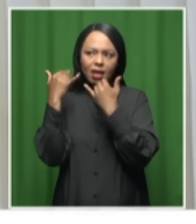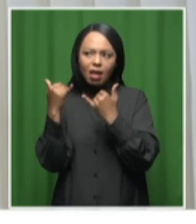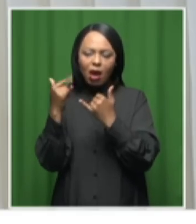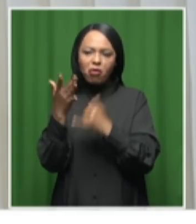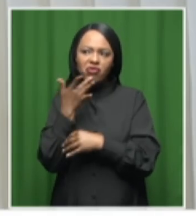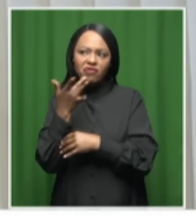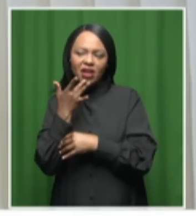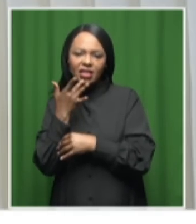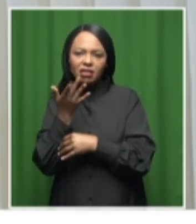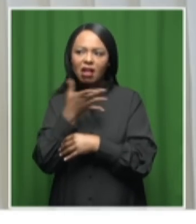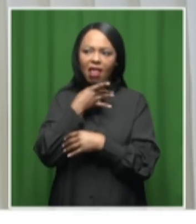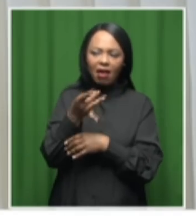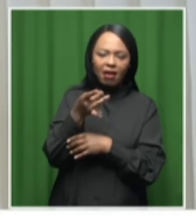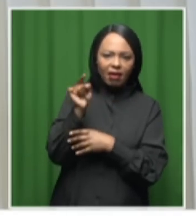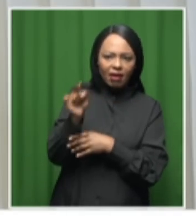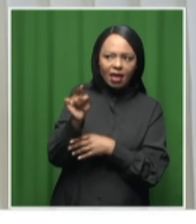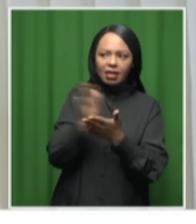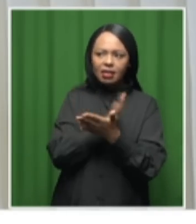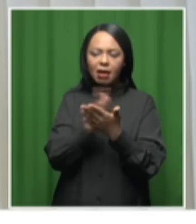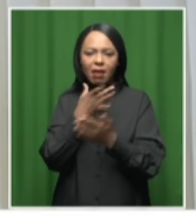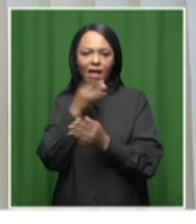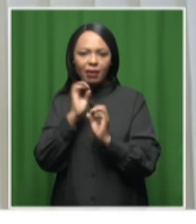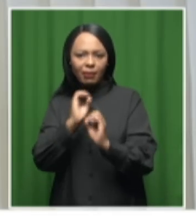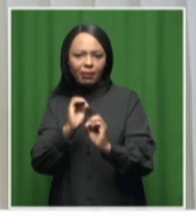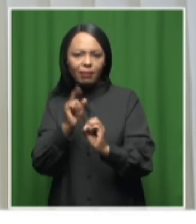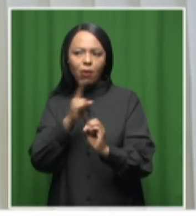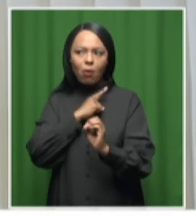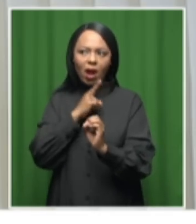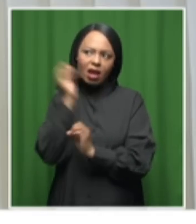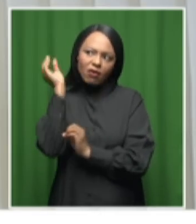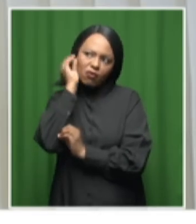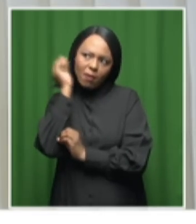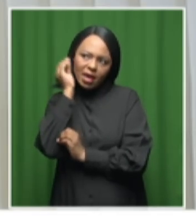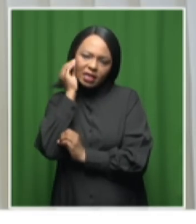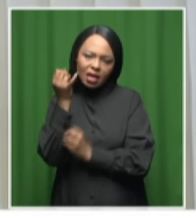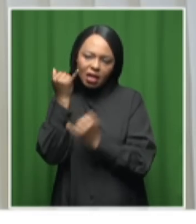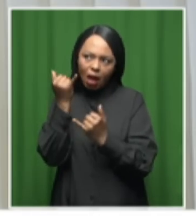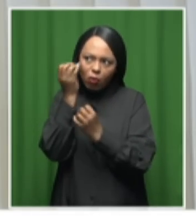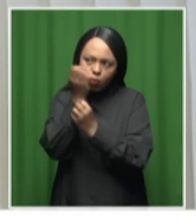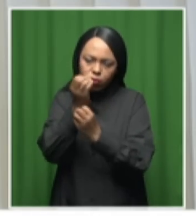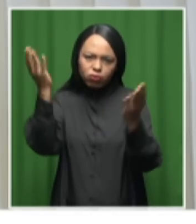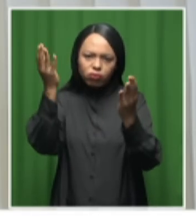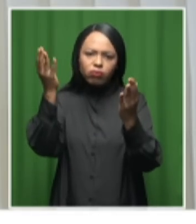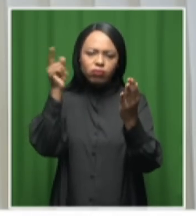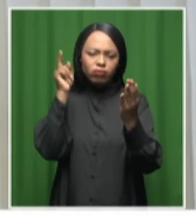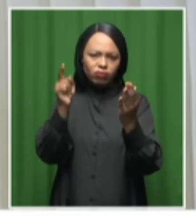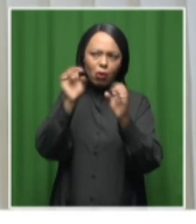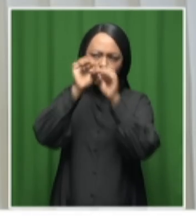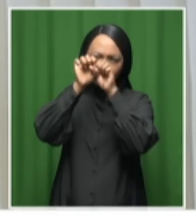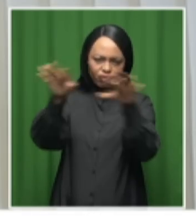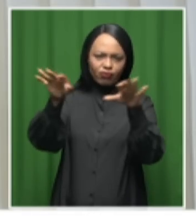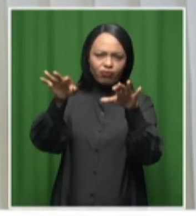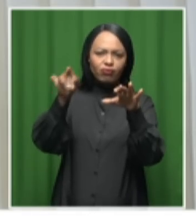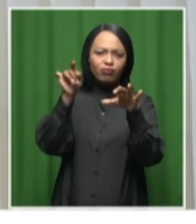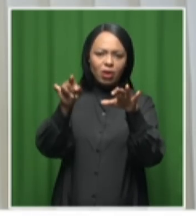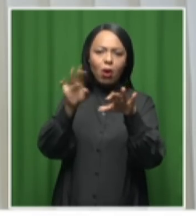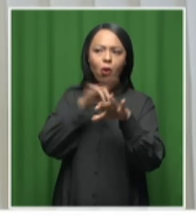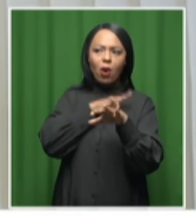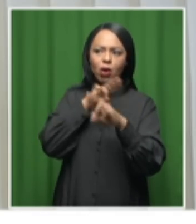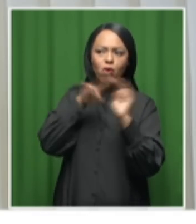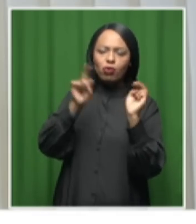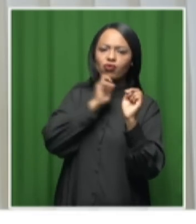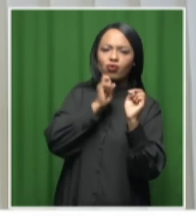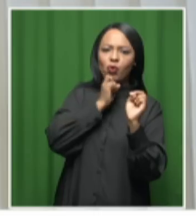preference over others and be given information which is not yet out there in the public domain or cannot be used